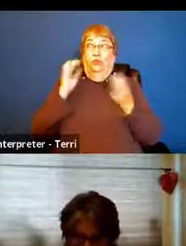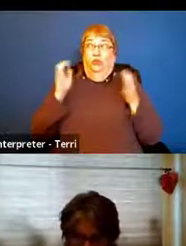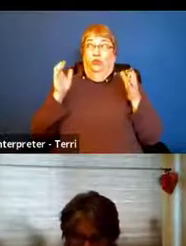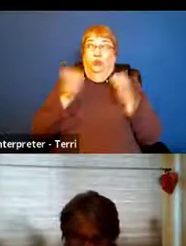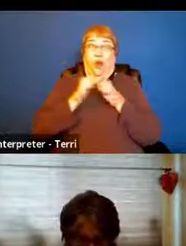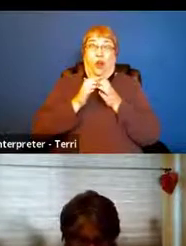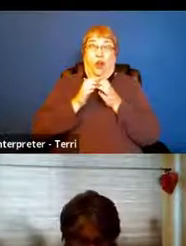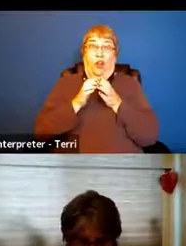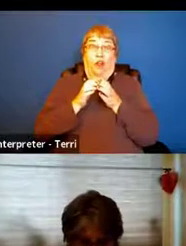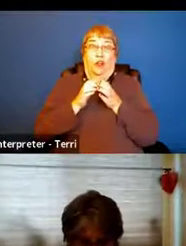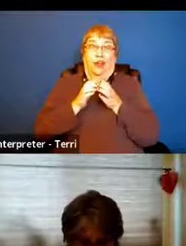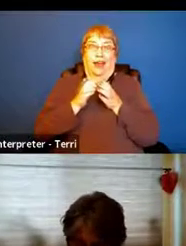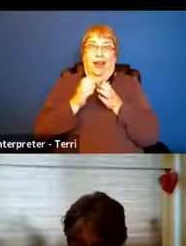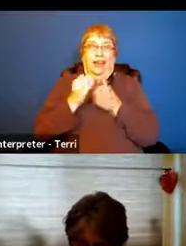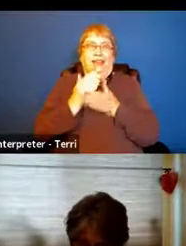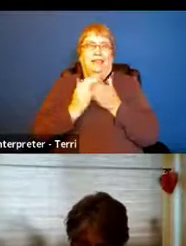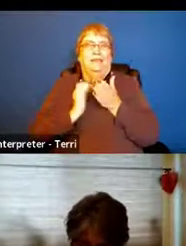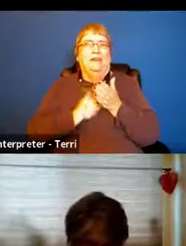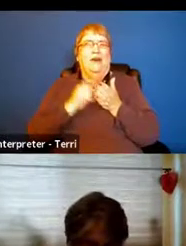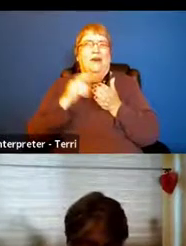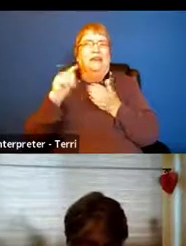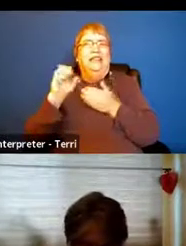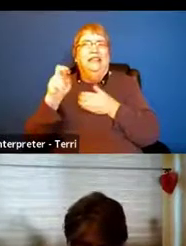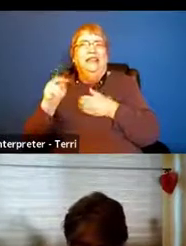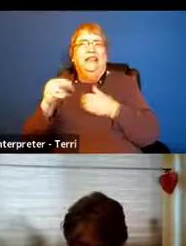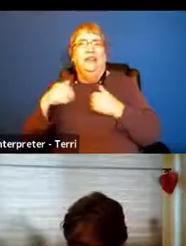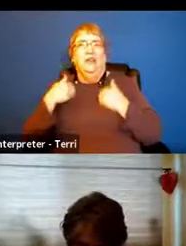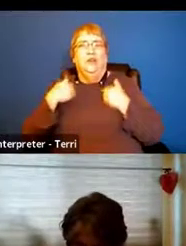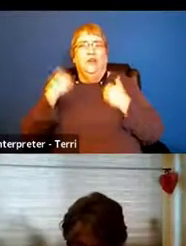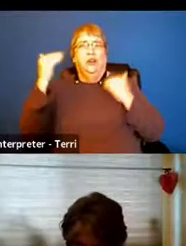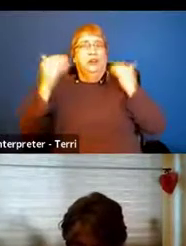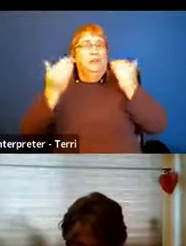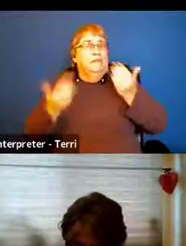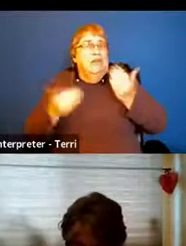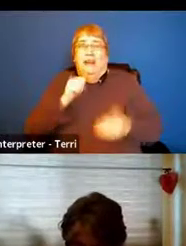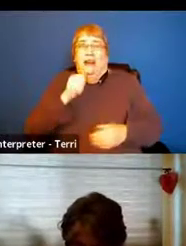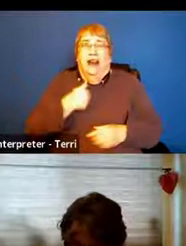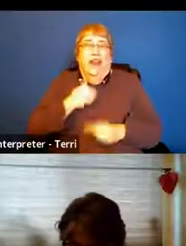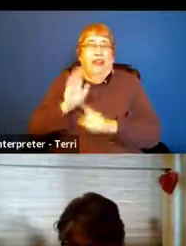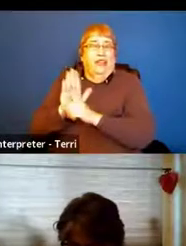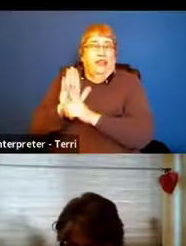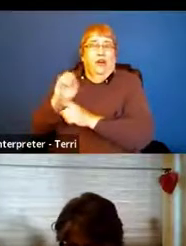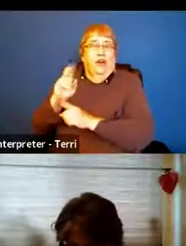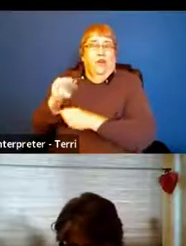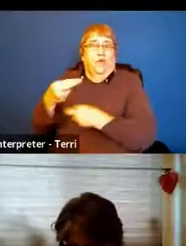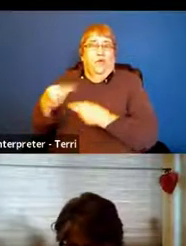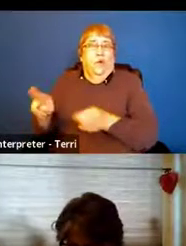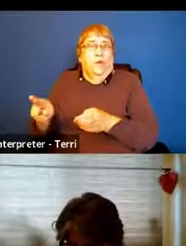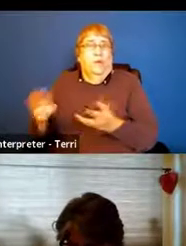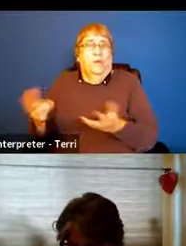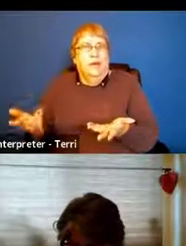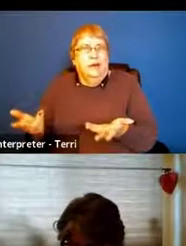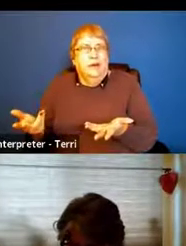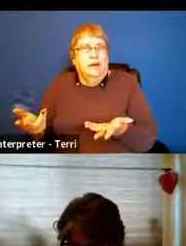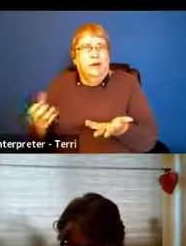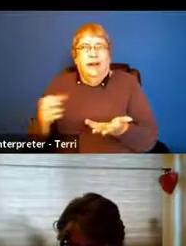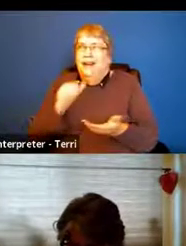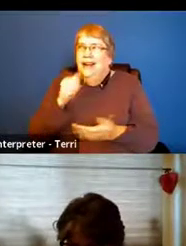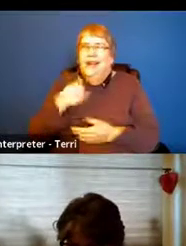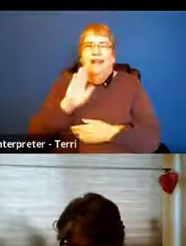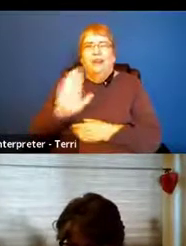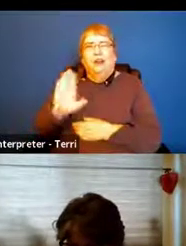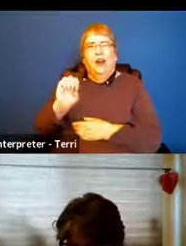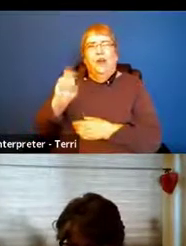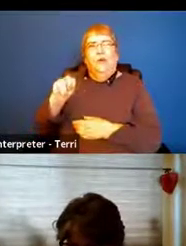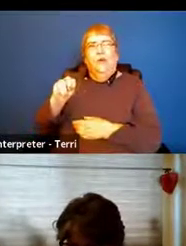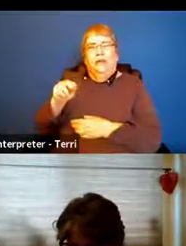of our teens and young adults might not even have their own room. And so that means they don't even have their own space. So that coupled with the